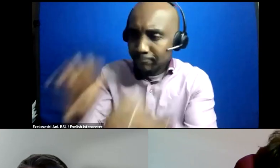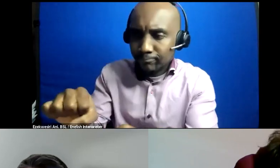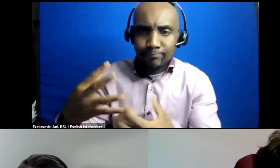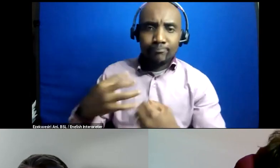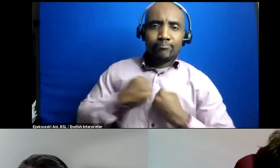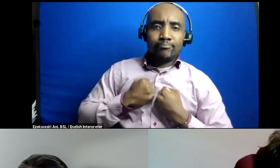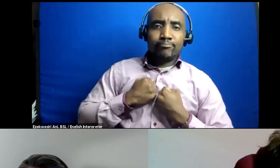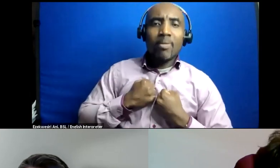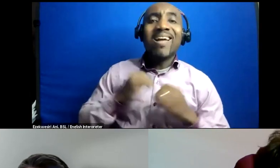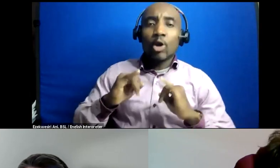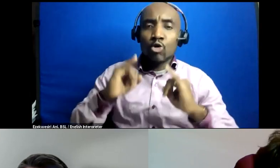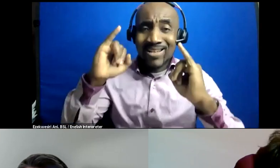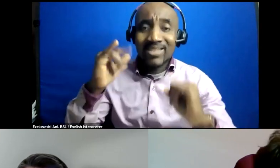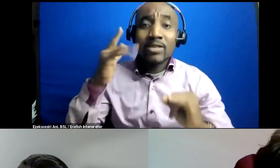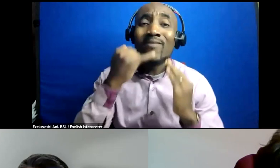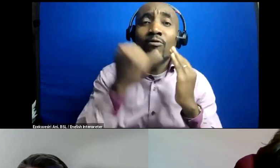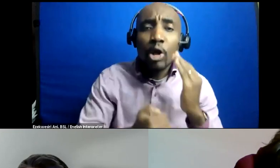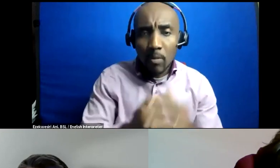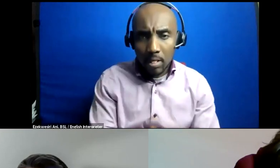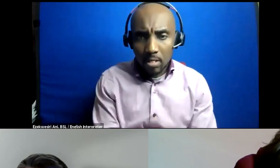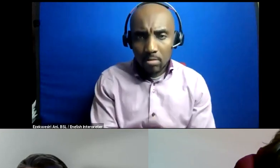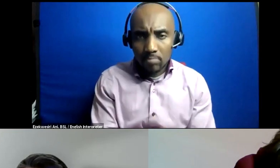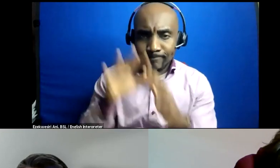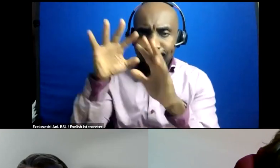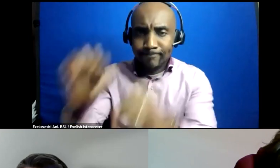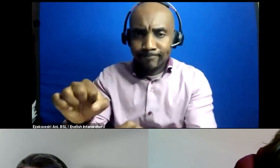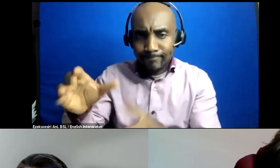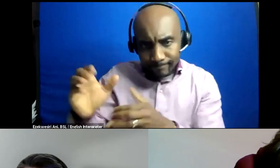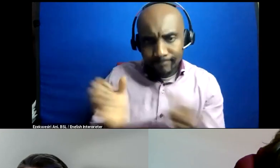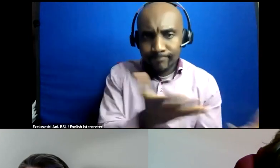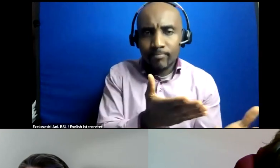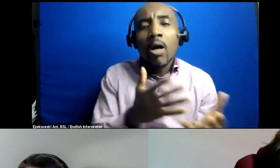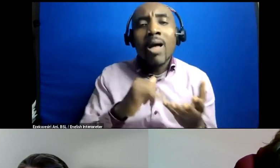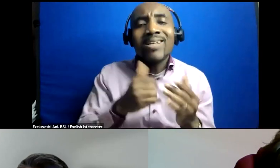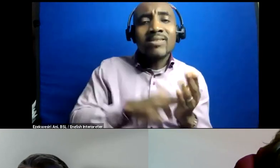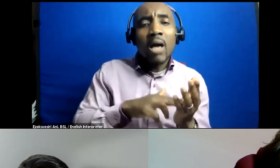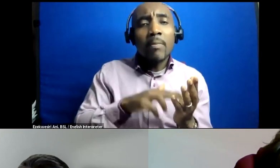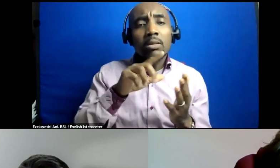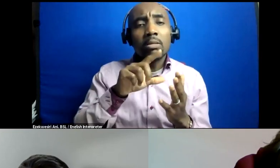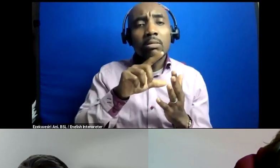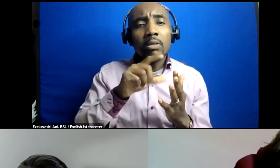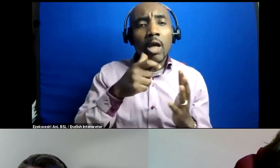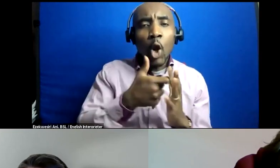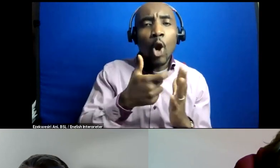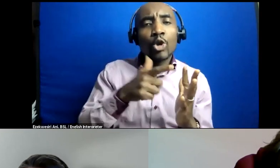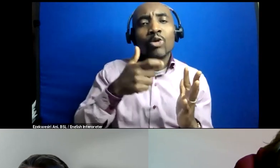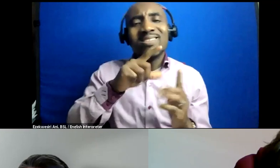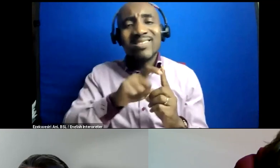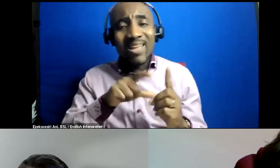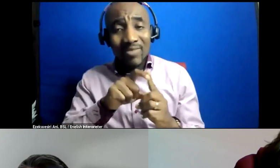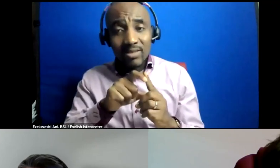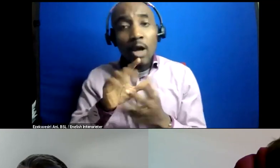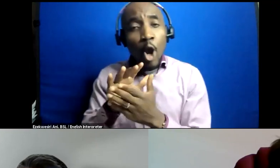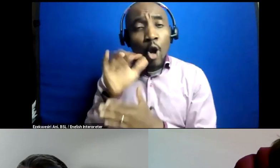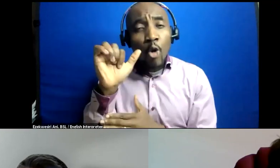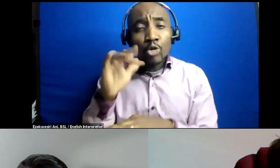vulnerable. As Simon, David, and Kojo discussed earlier, culturally sensitive care is necessary when caring for individuals